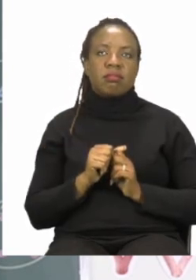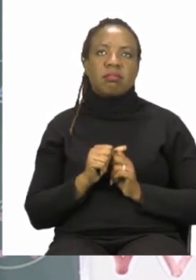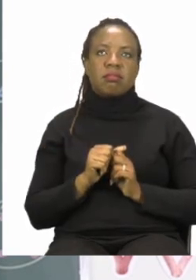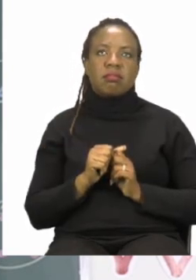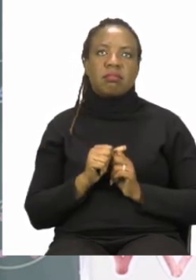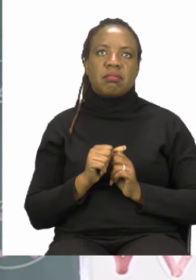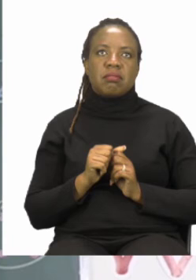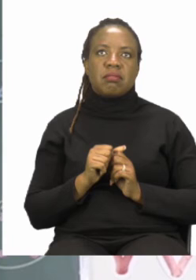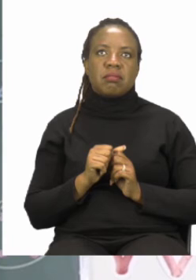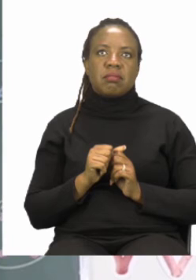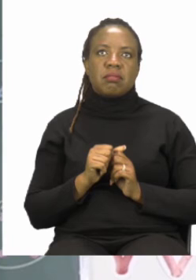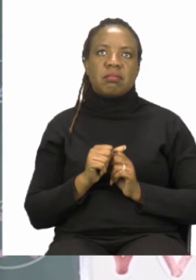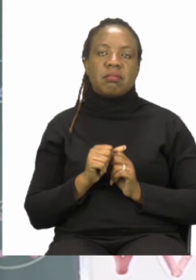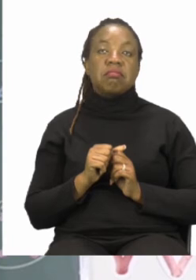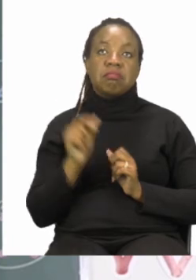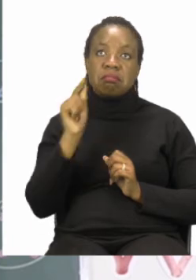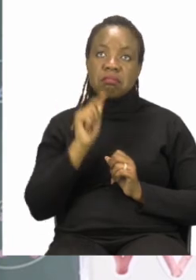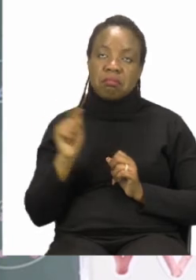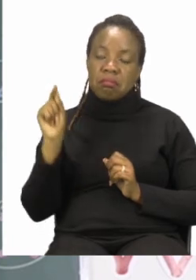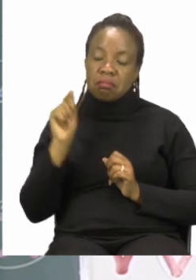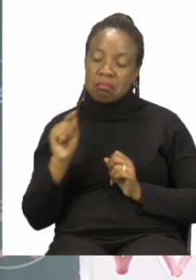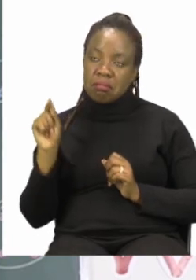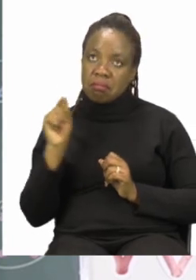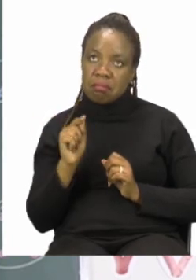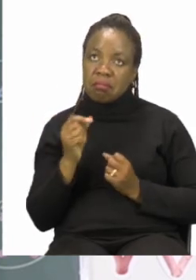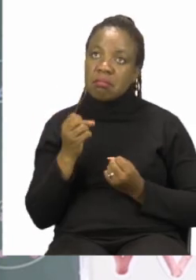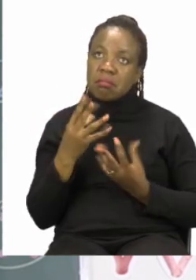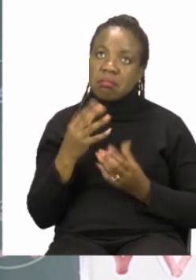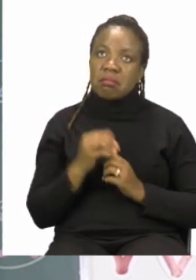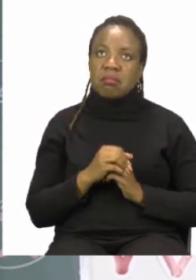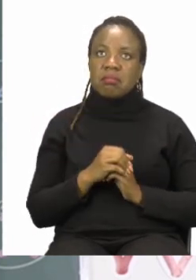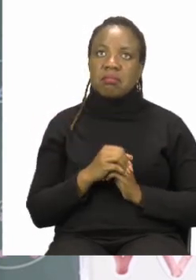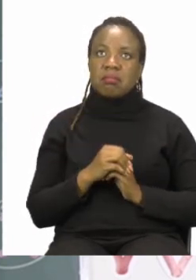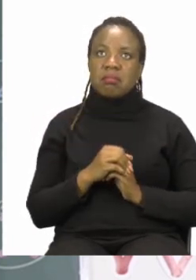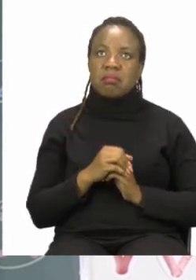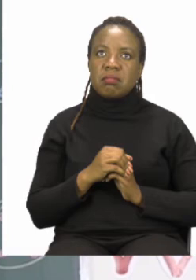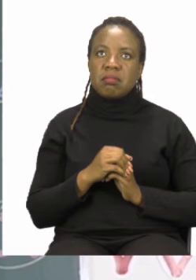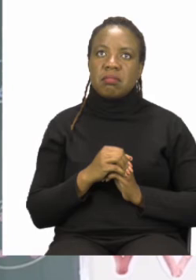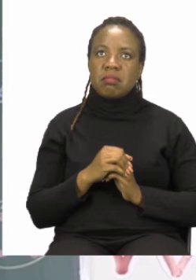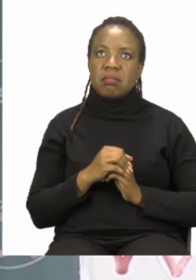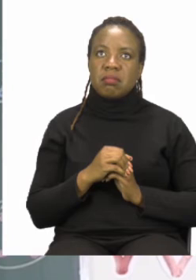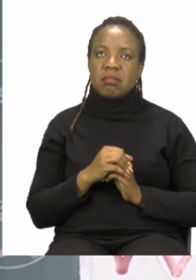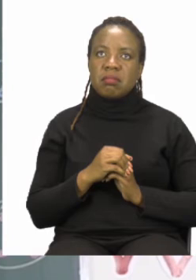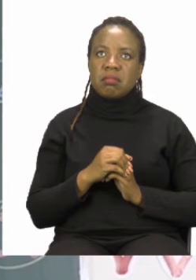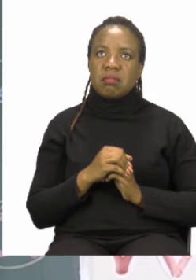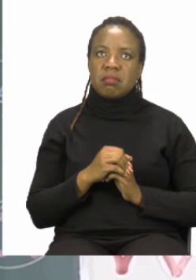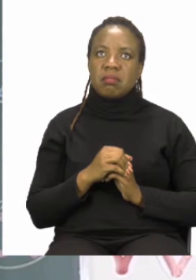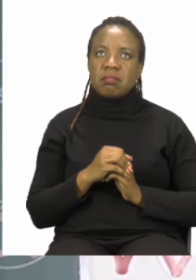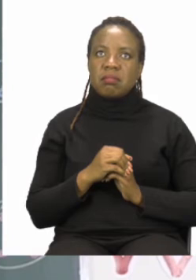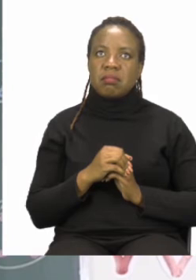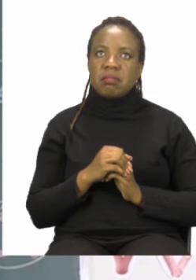thing. We make sets of. So instead of saying times, we're going to say 9 sets of